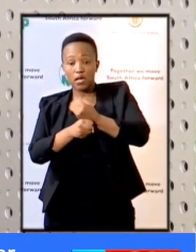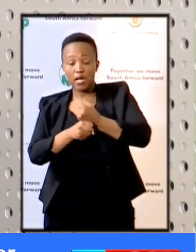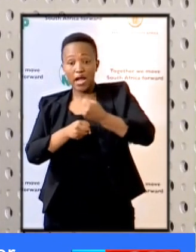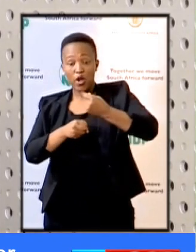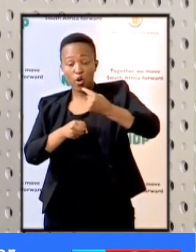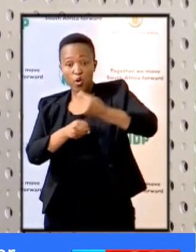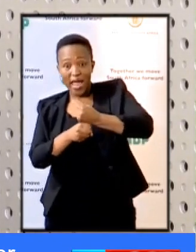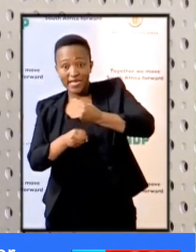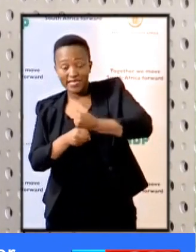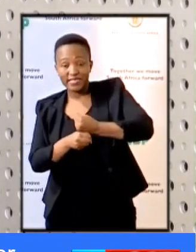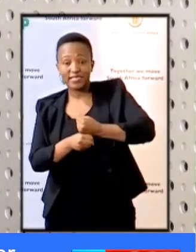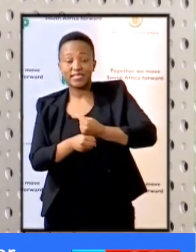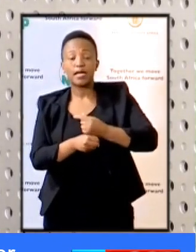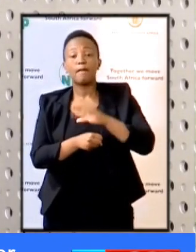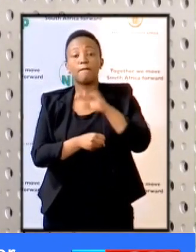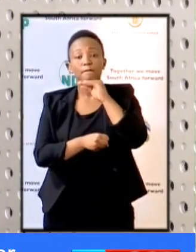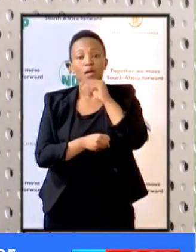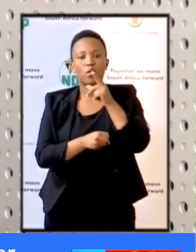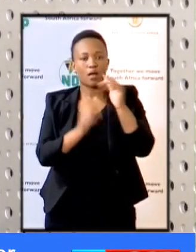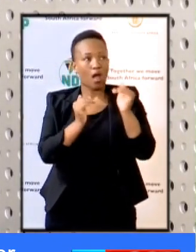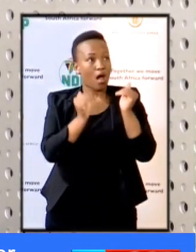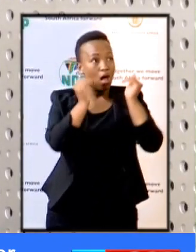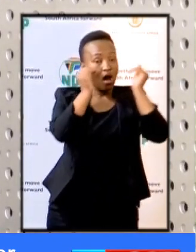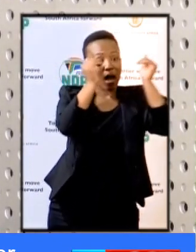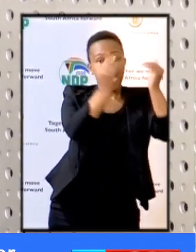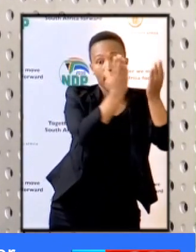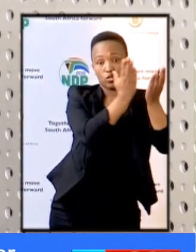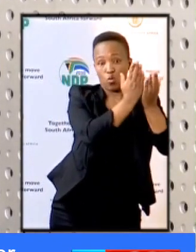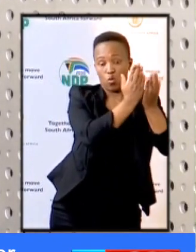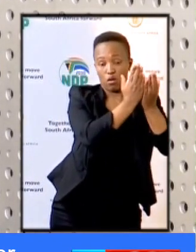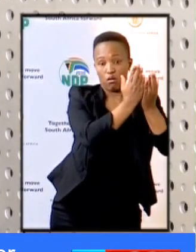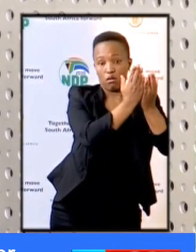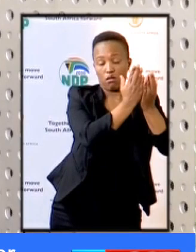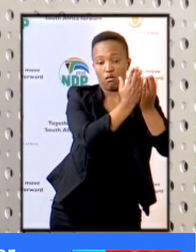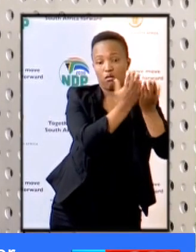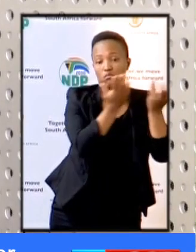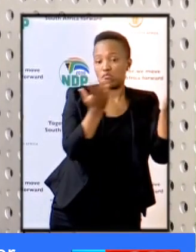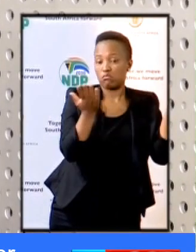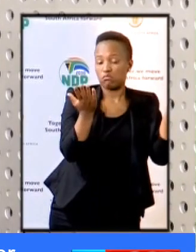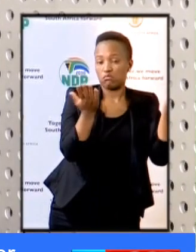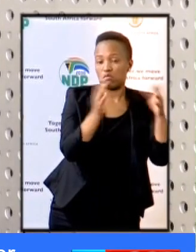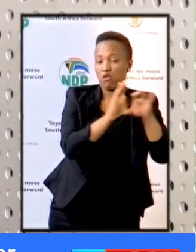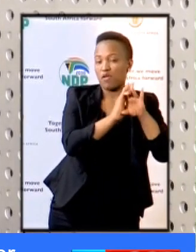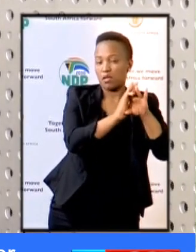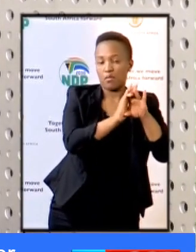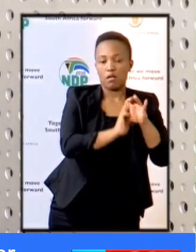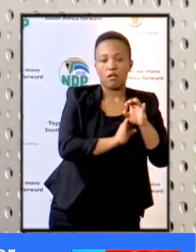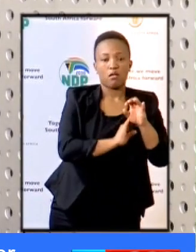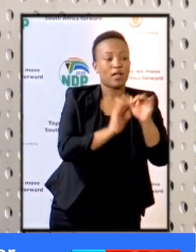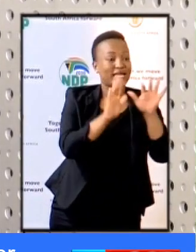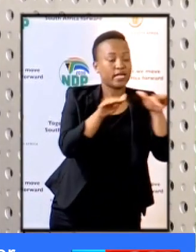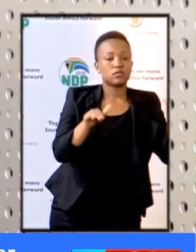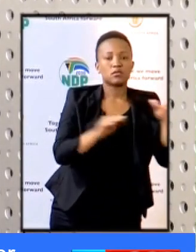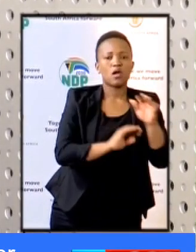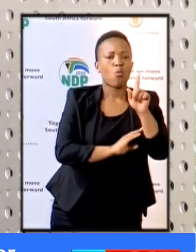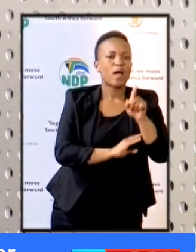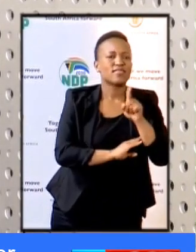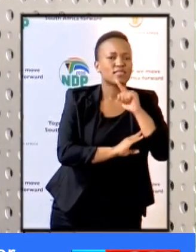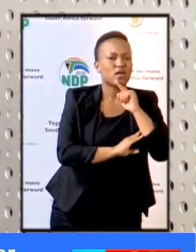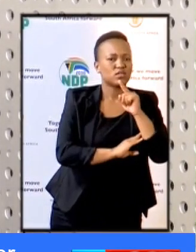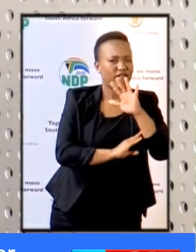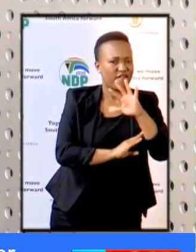Okusho ukuthi high school enabantwana 1,500 kuzoza